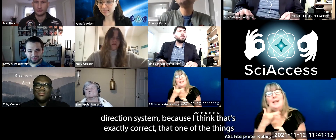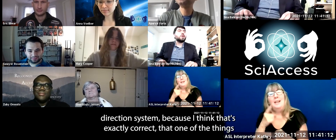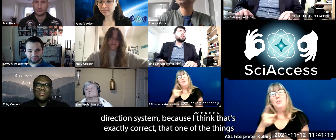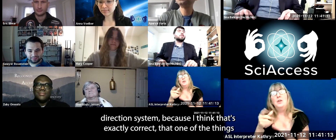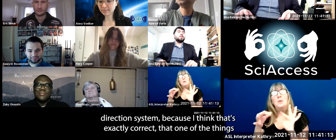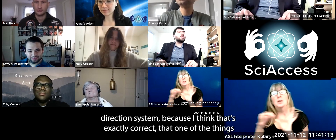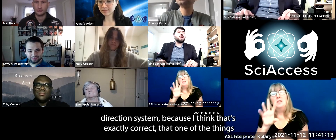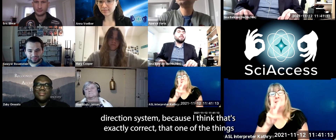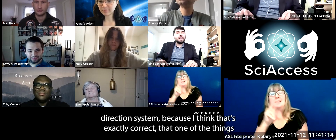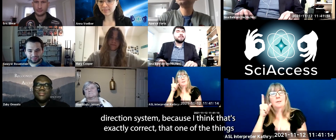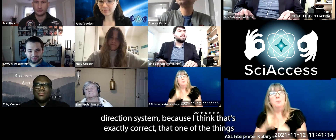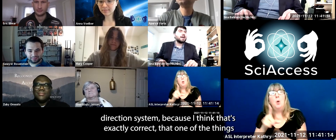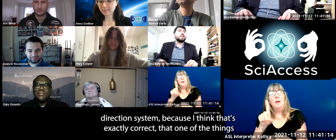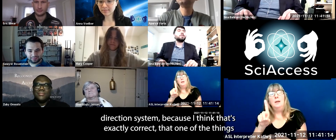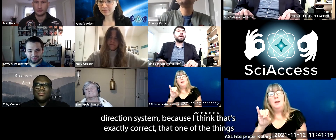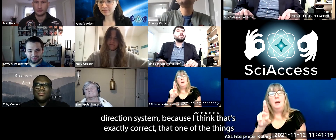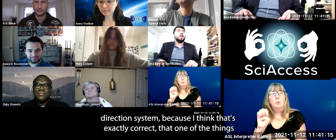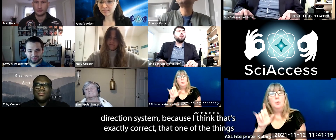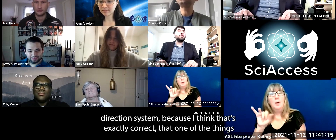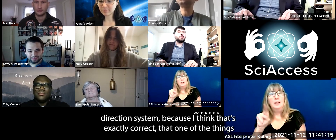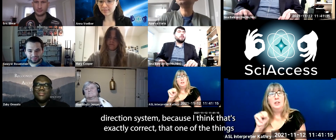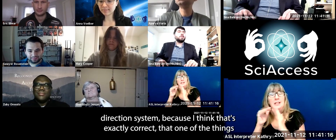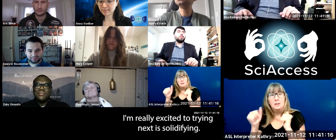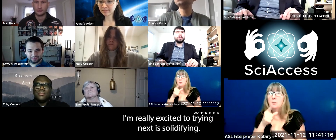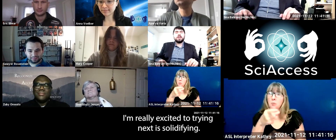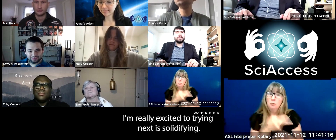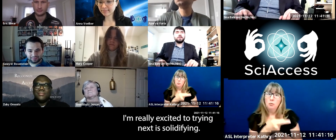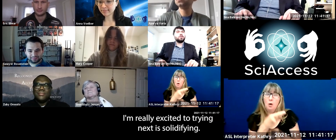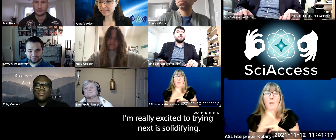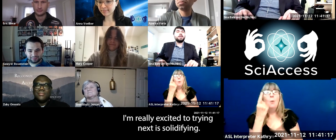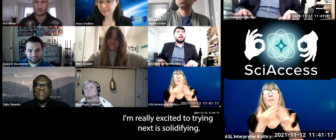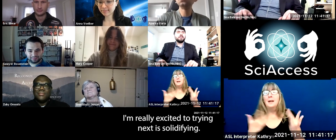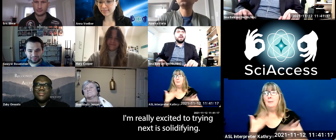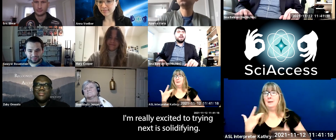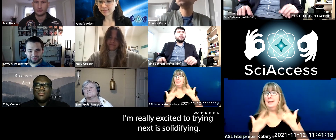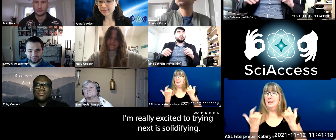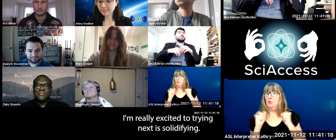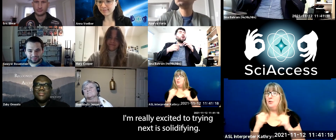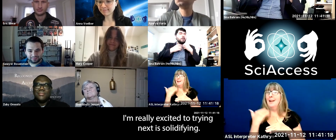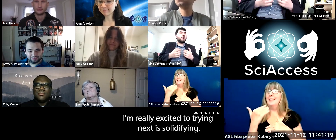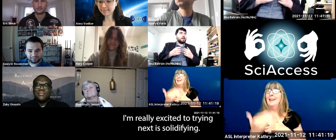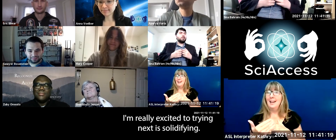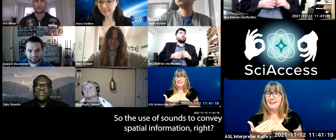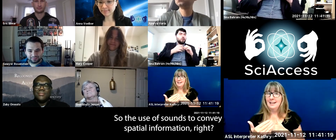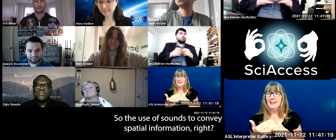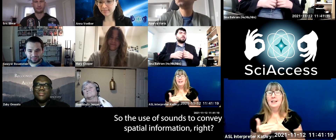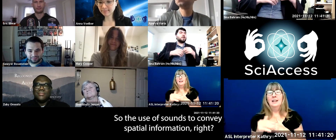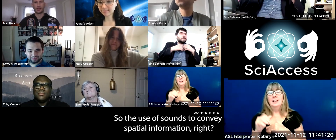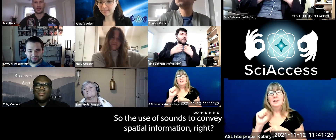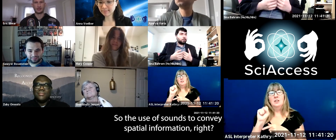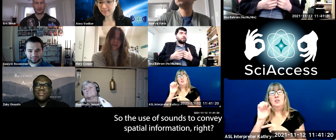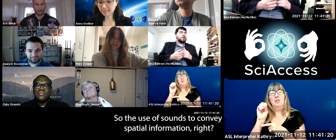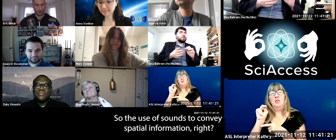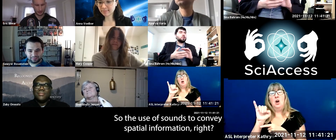6-point direction system, because I think that's exactly correct. That one of the things I'm really excited to trying next is sonifying, so the use